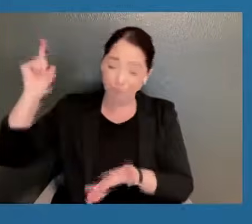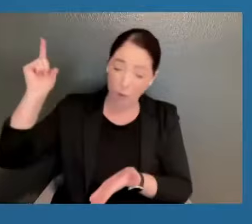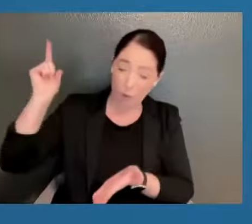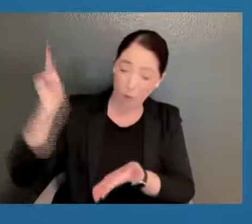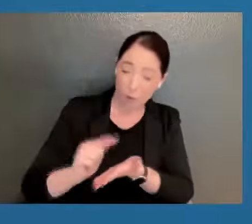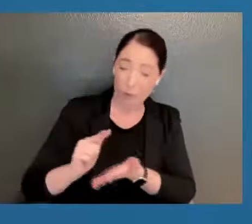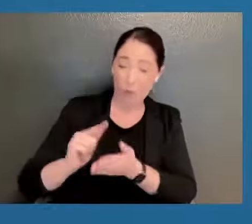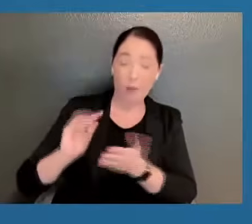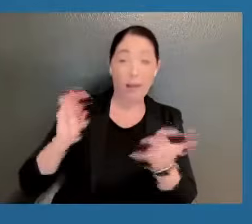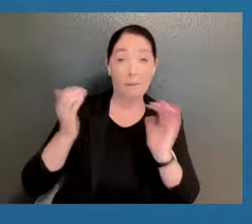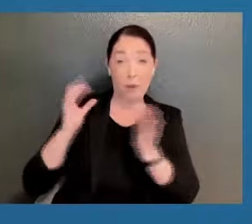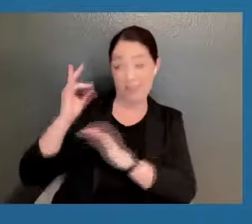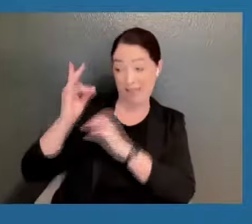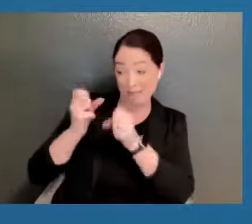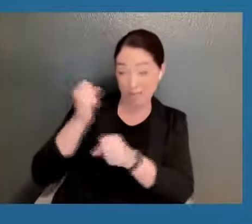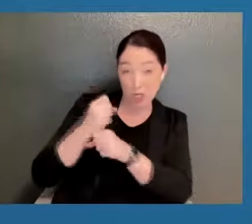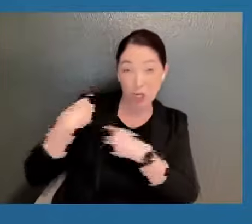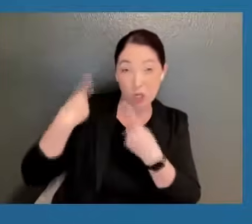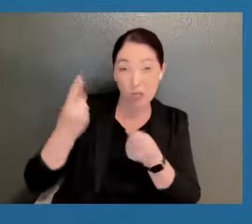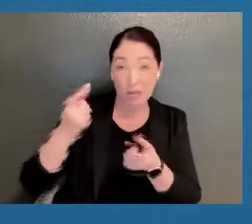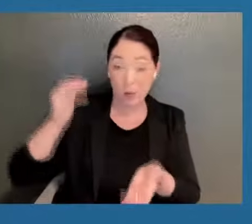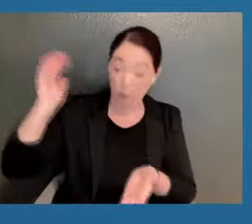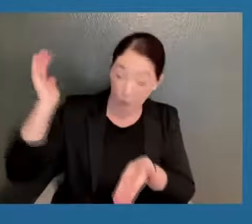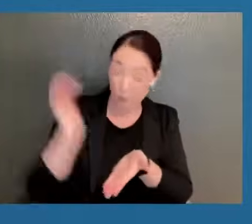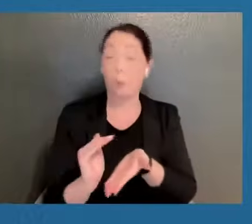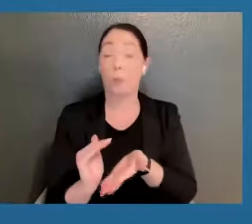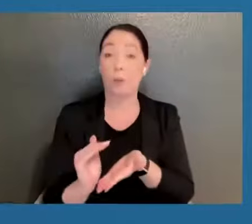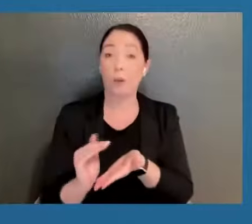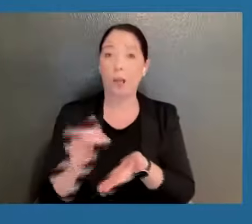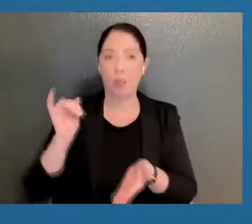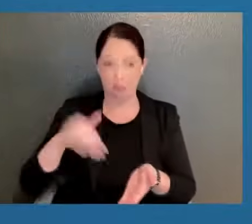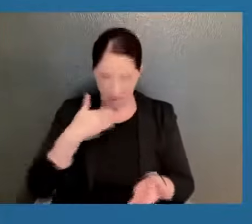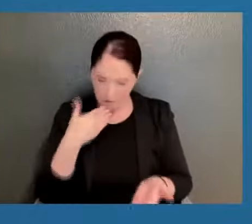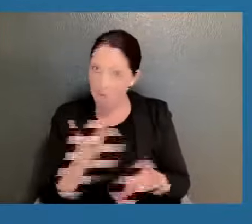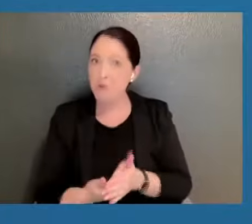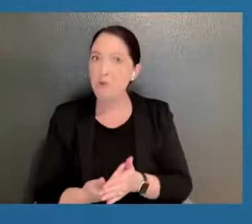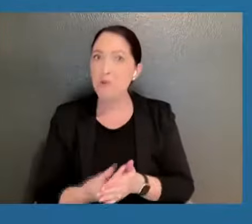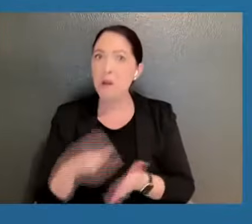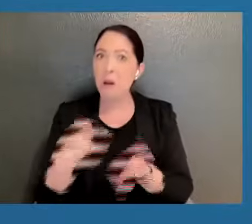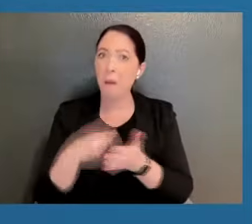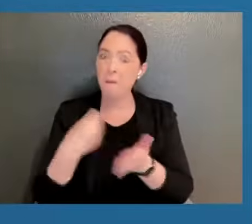Yorkers. That sounds good. That's how you put money back in people's pockets.